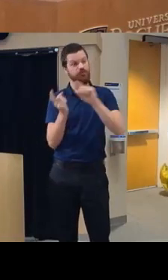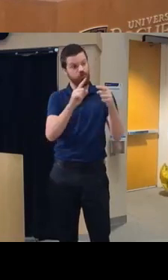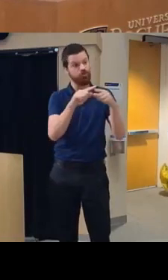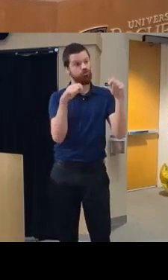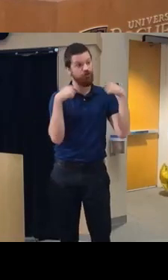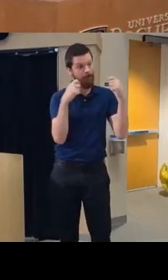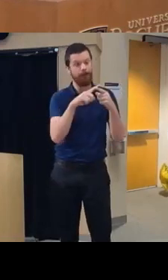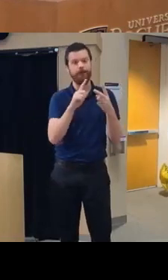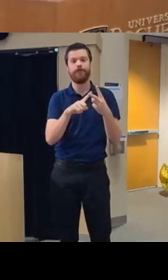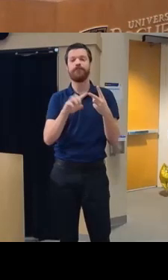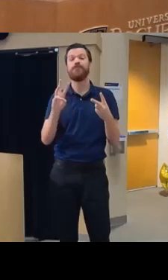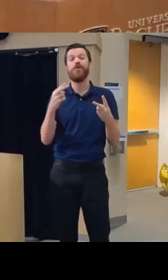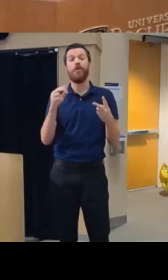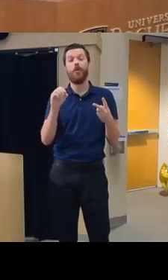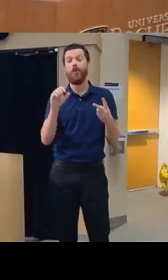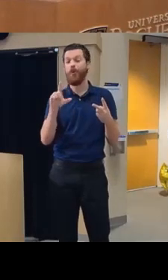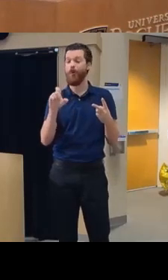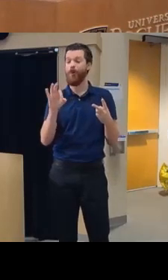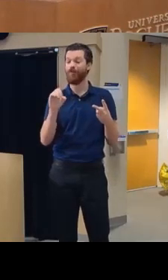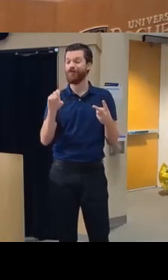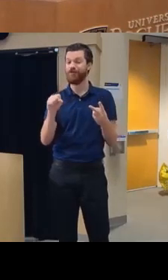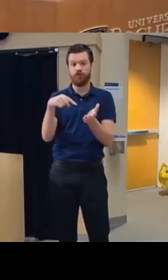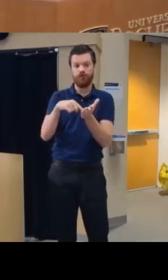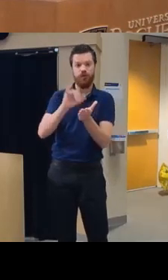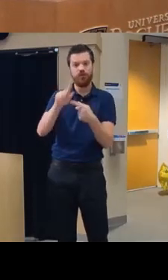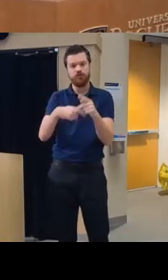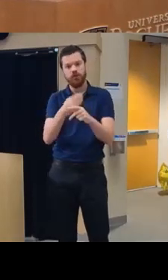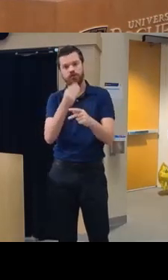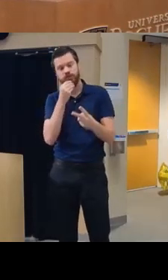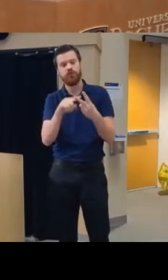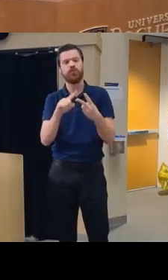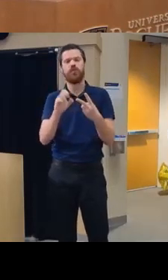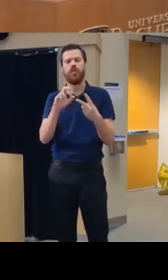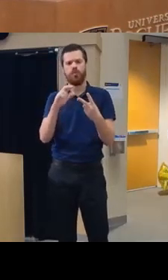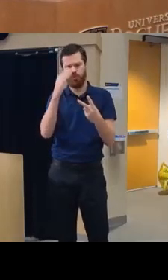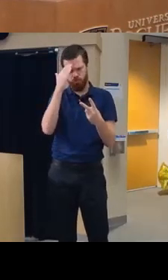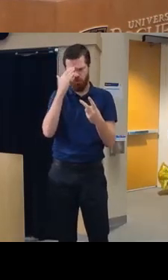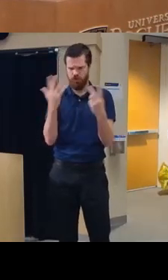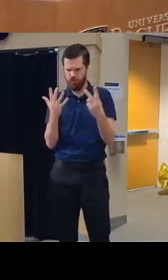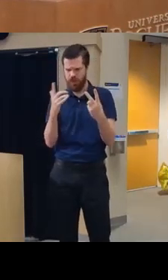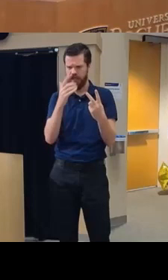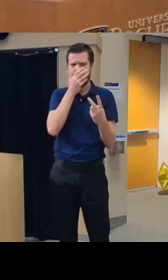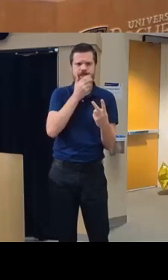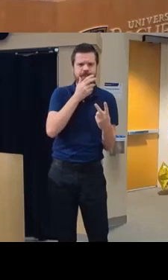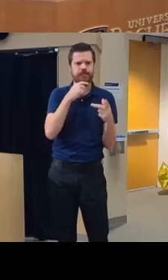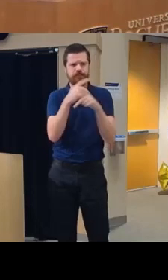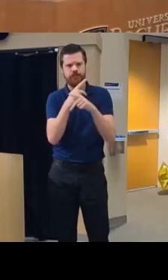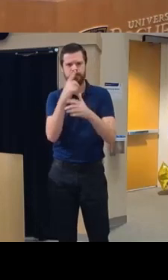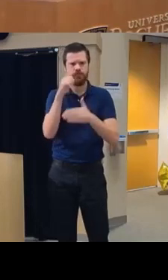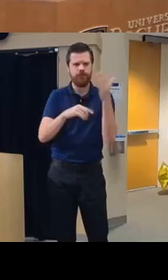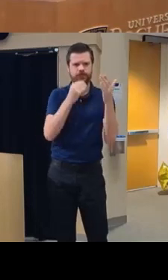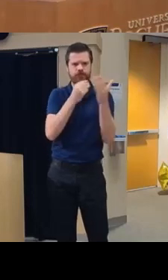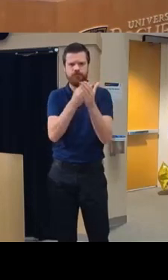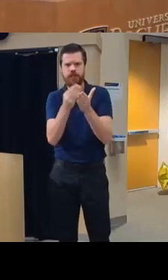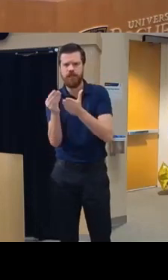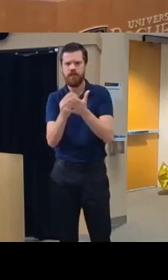for people to go to Whole Foods, to be able to afford that food, or to know what to select, et cetera. We can think about something